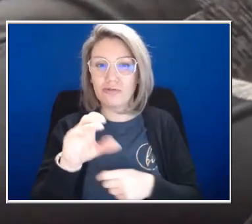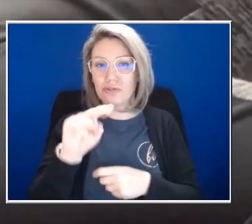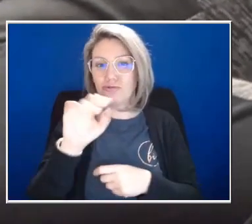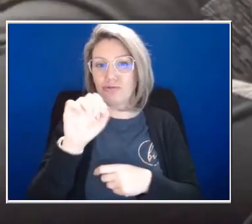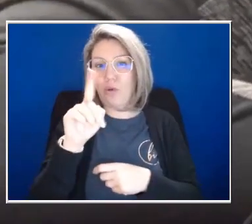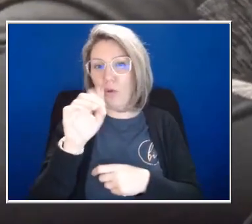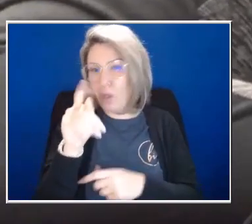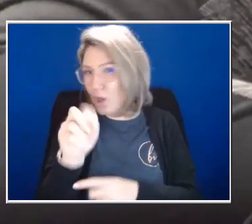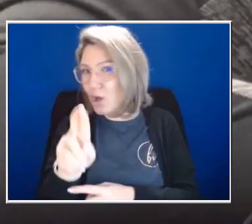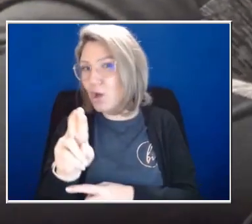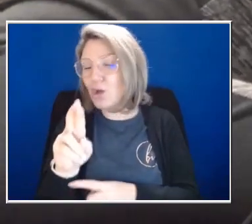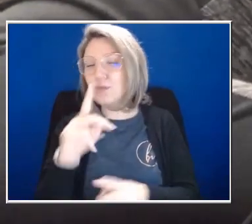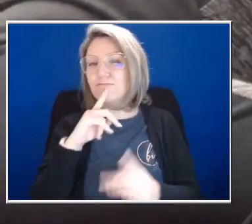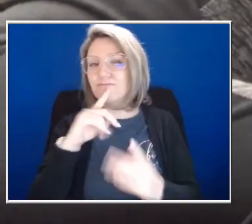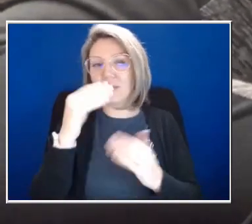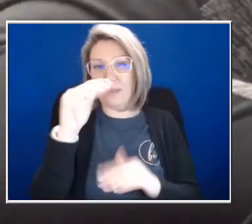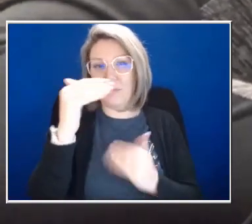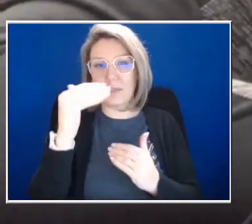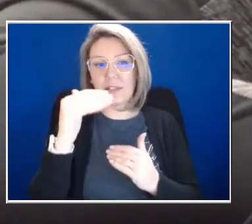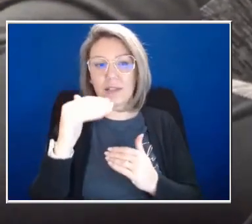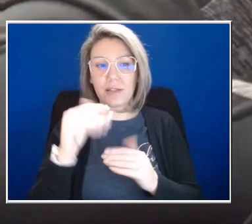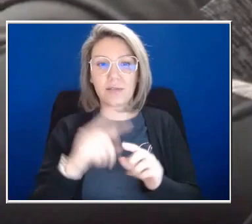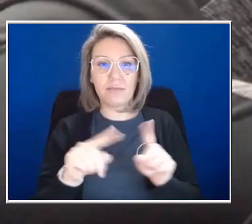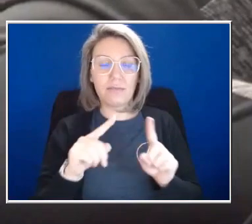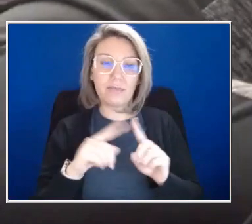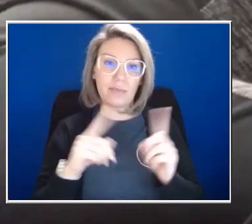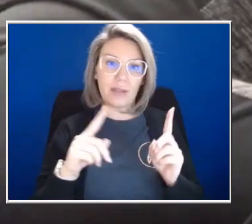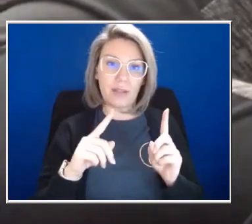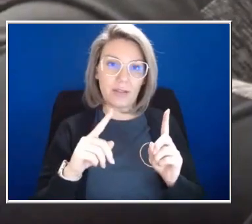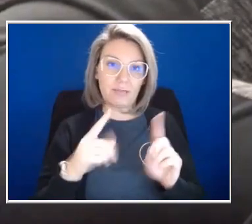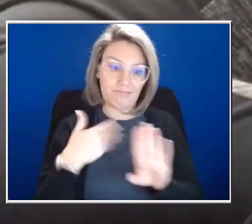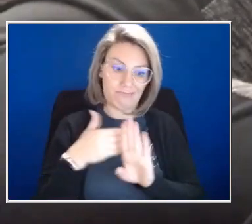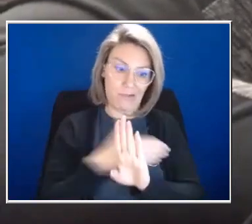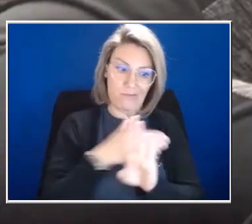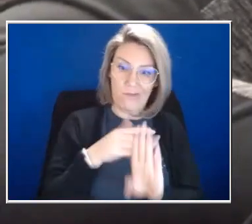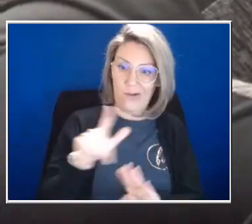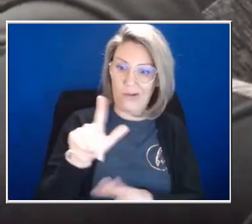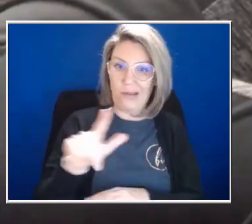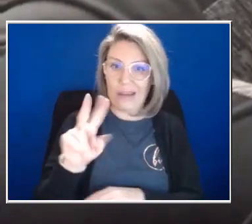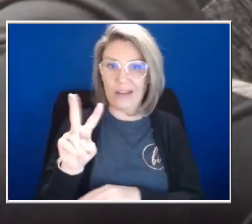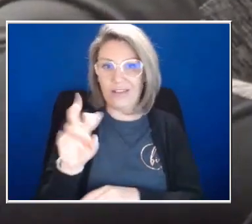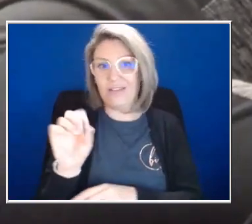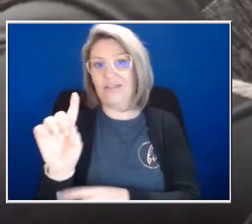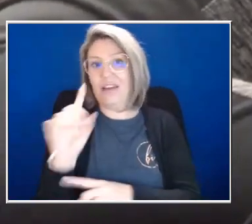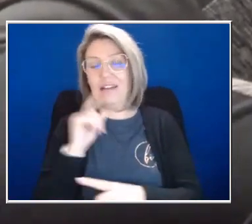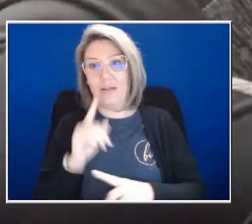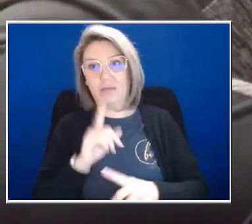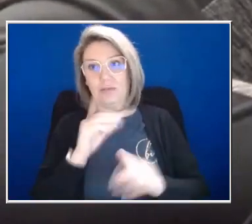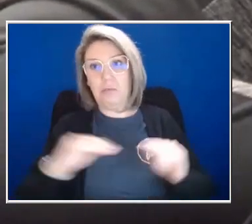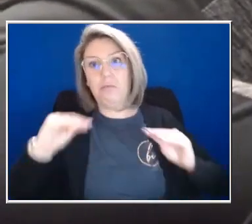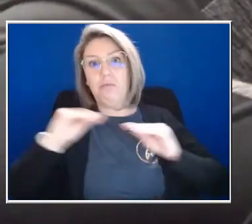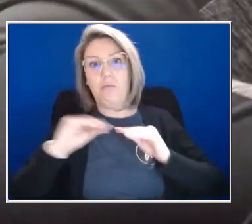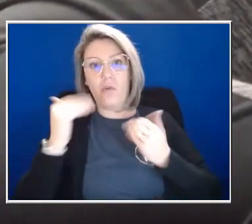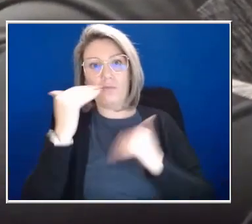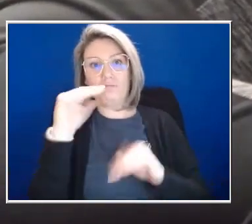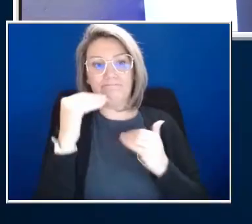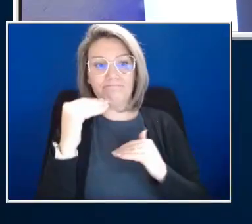You're limited, but in the stage I was before the LVAD, I was extremely limited, so I didn't really have a